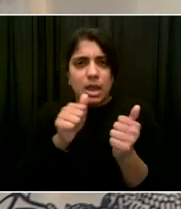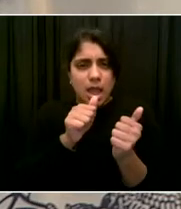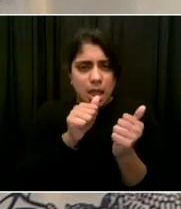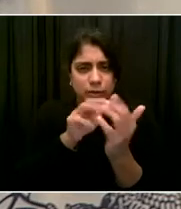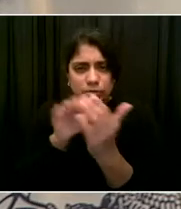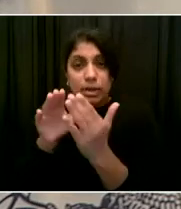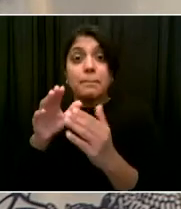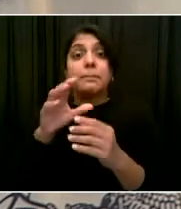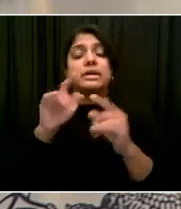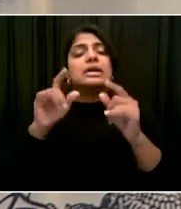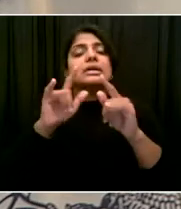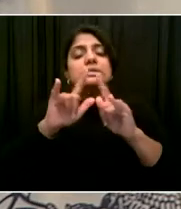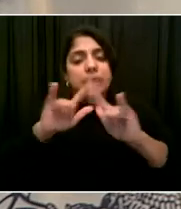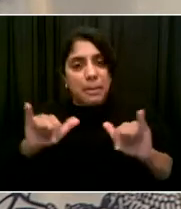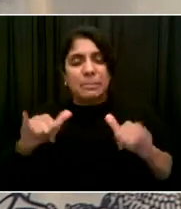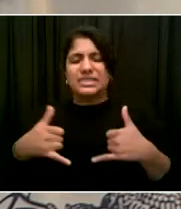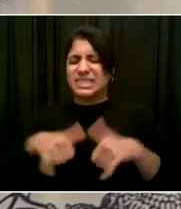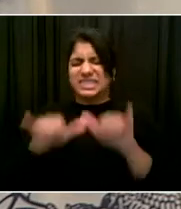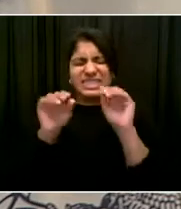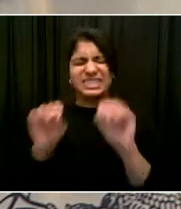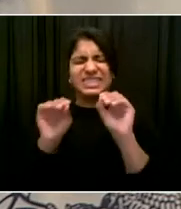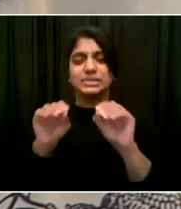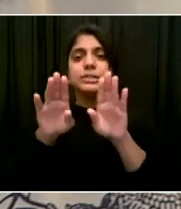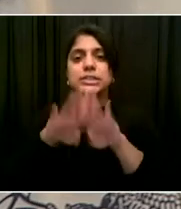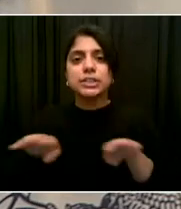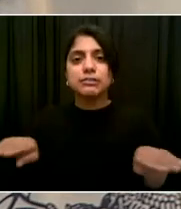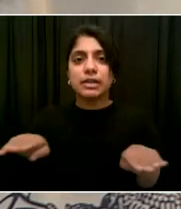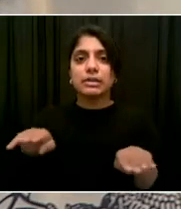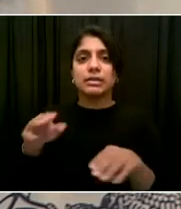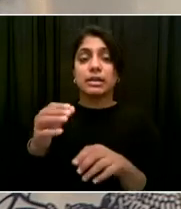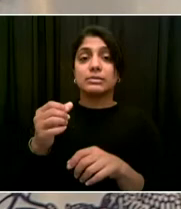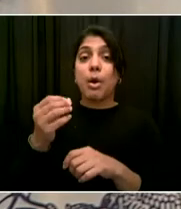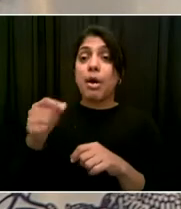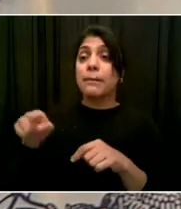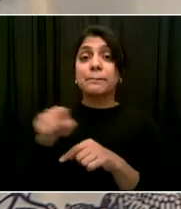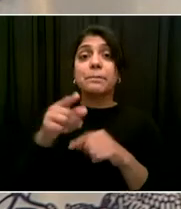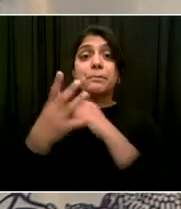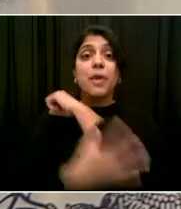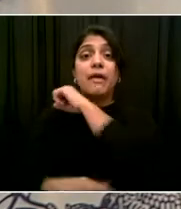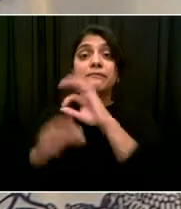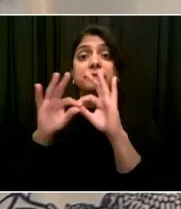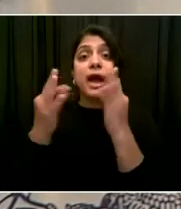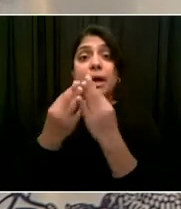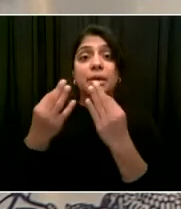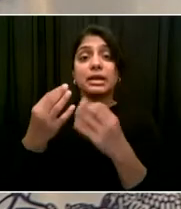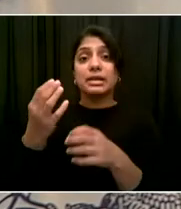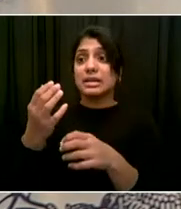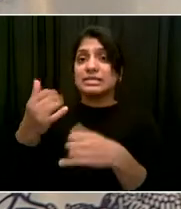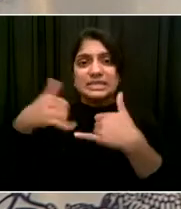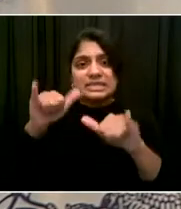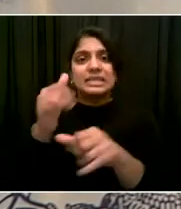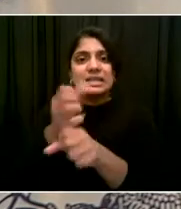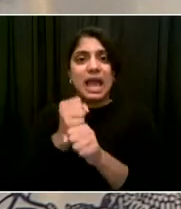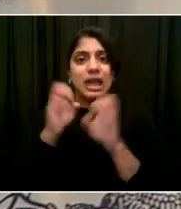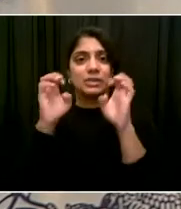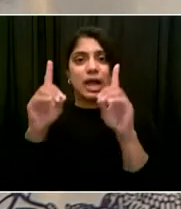the pandemic, we added 500,000 jobs. That also brought in a huge amount of revenue. We made this a more diverse economy, strengthening